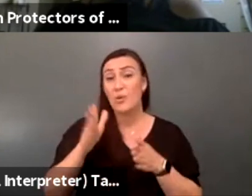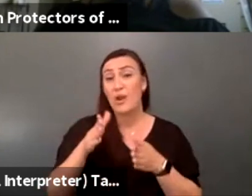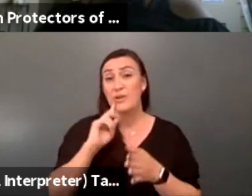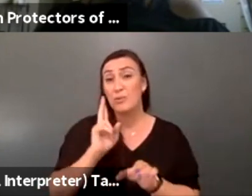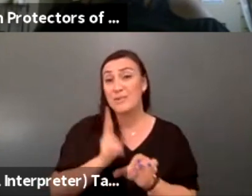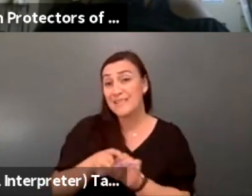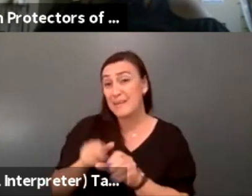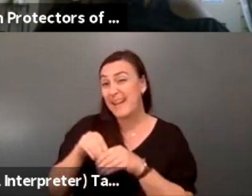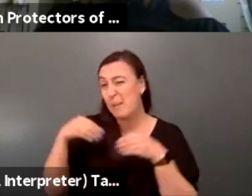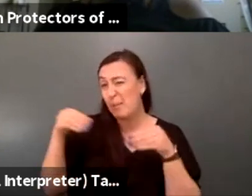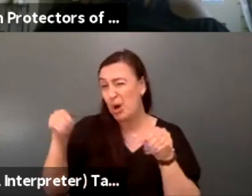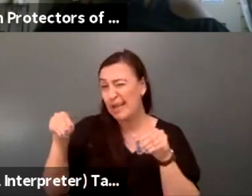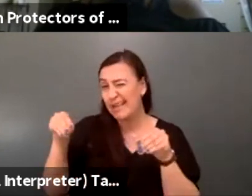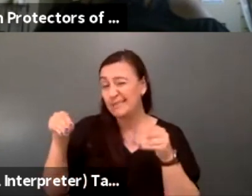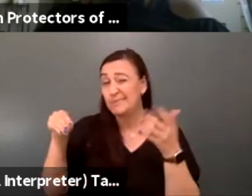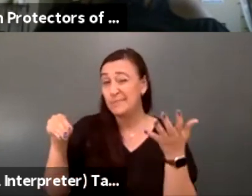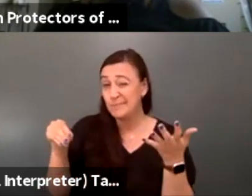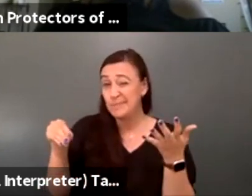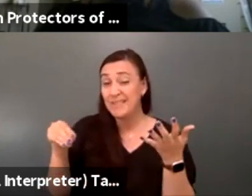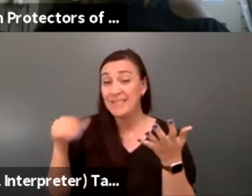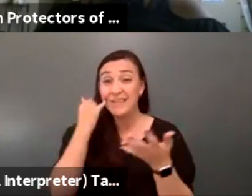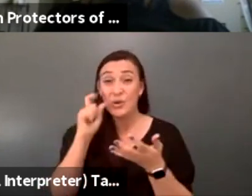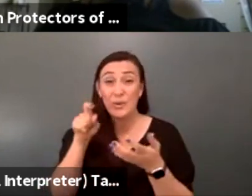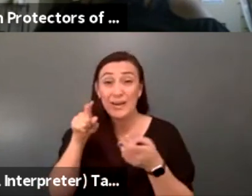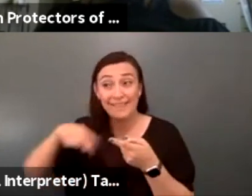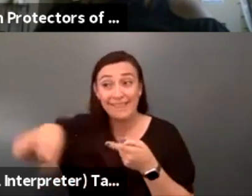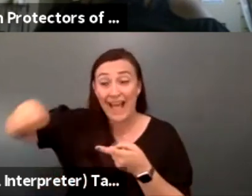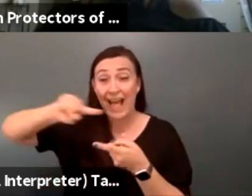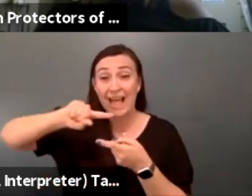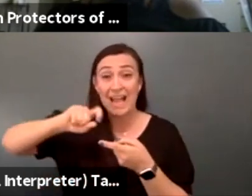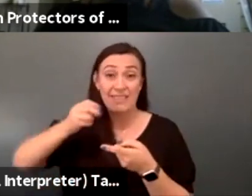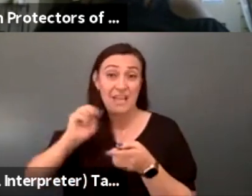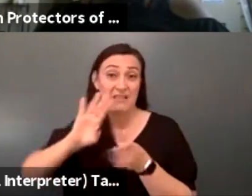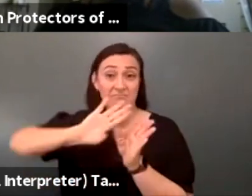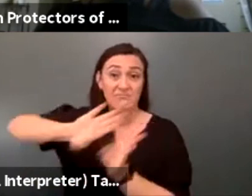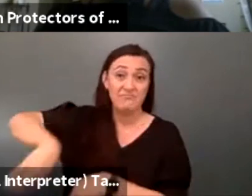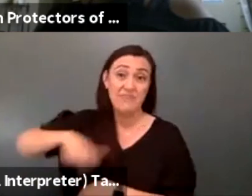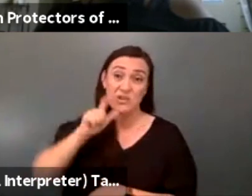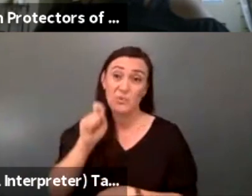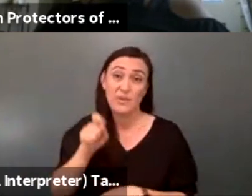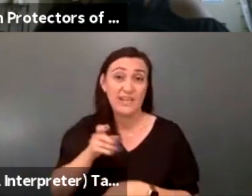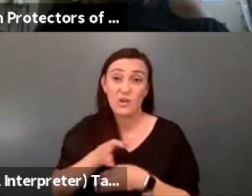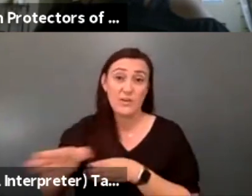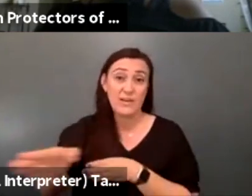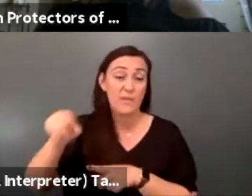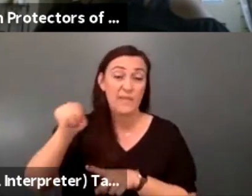don't need what that has to offer, then you don't need to go down that road. So